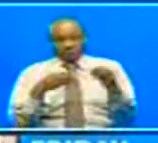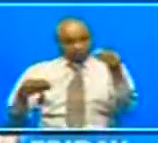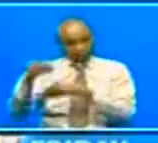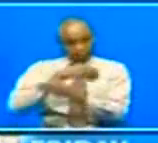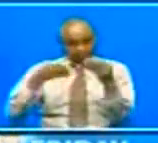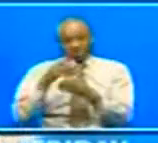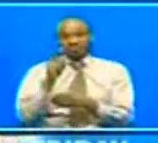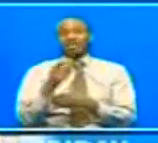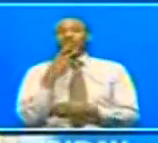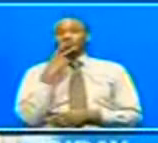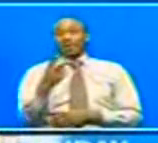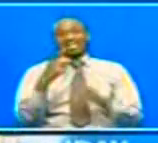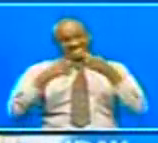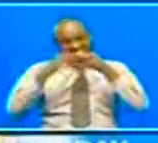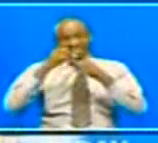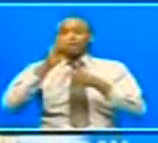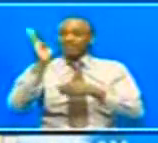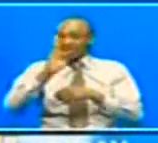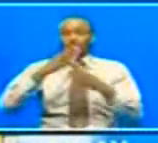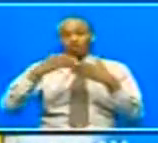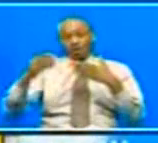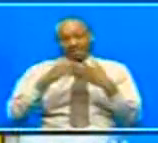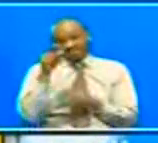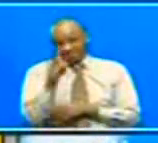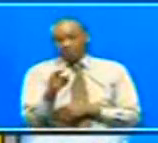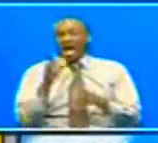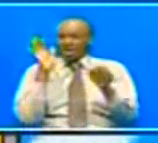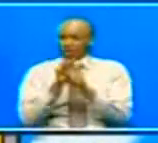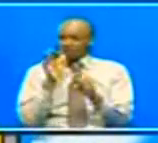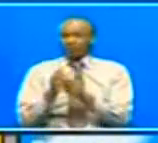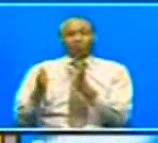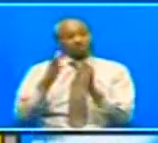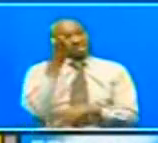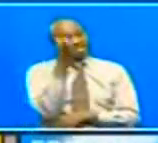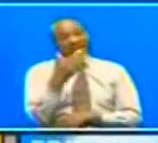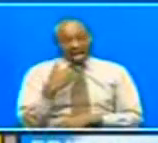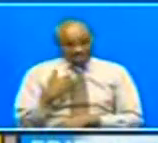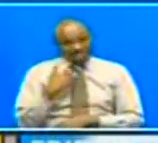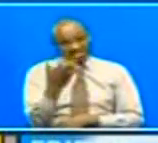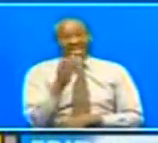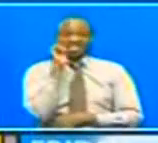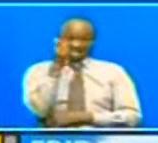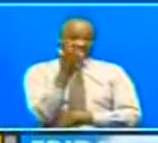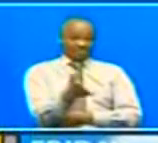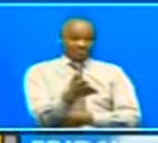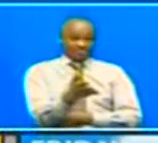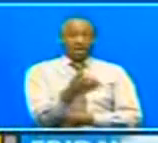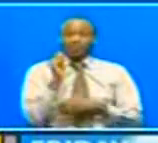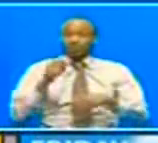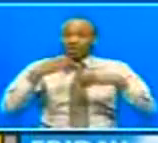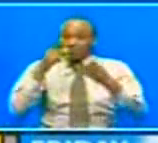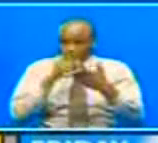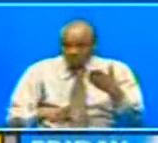capitalization of about $260 billion. There are lots of opportunities for those companies to come and list here in Kenya, particularly given